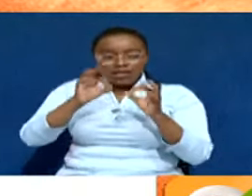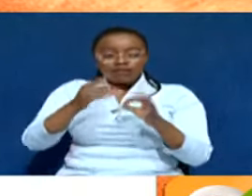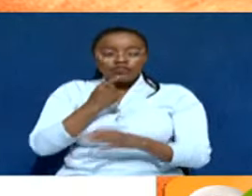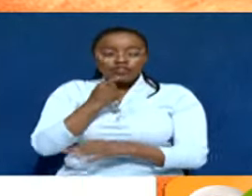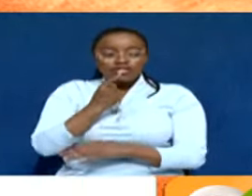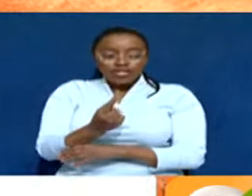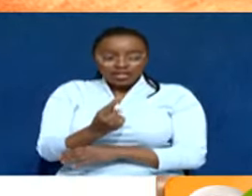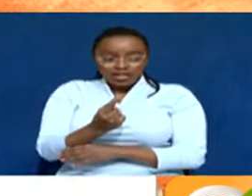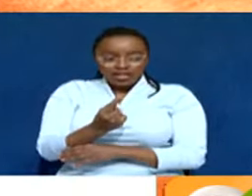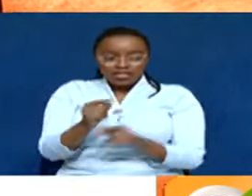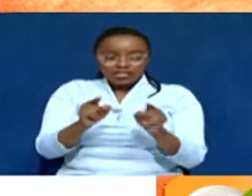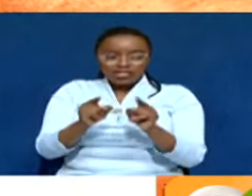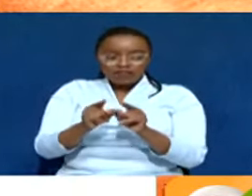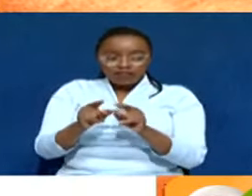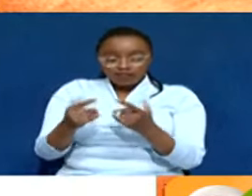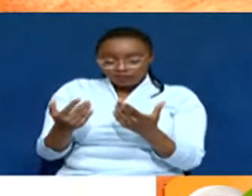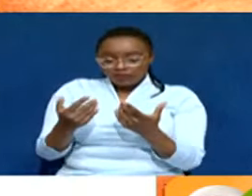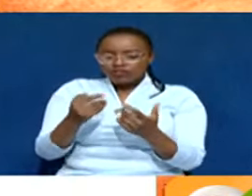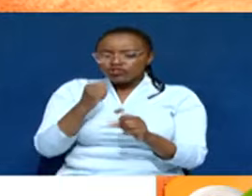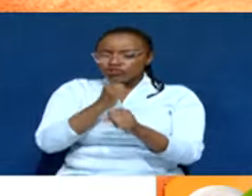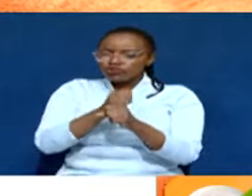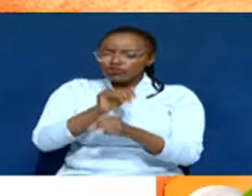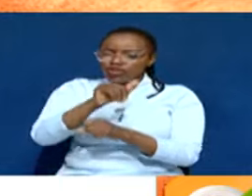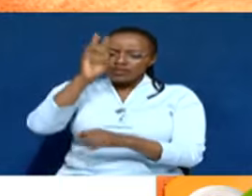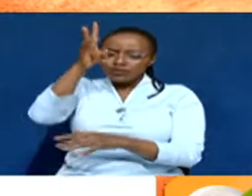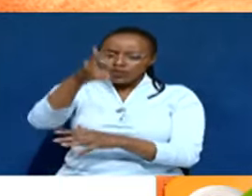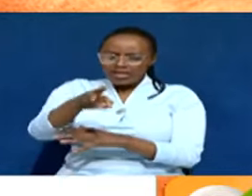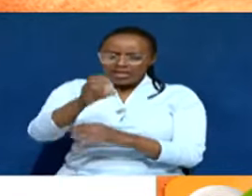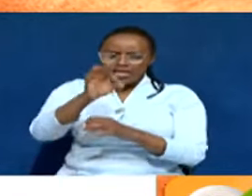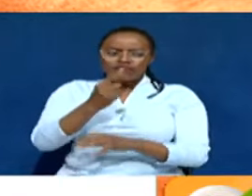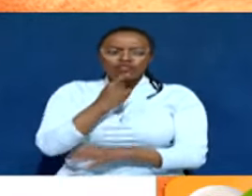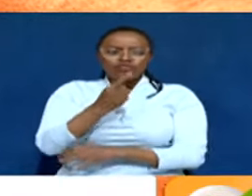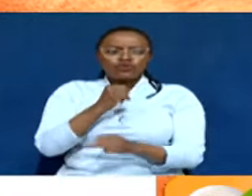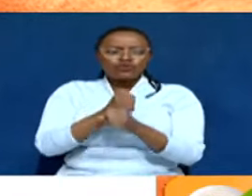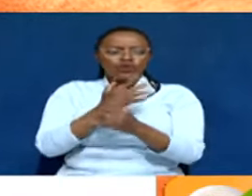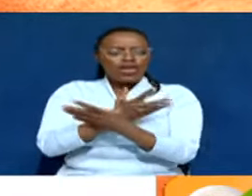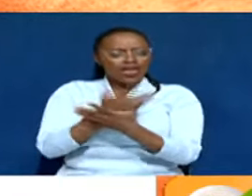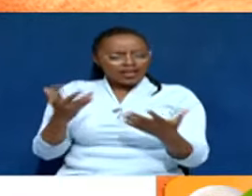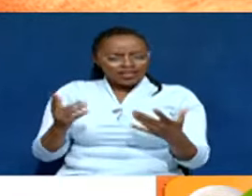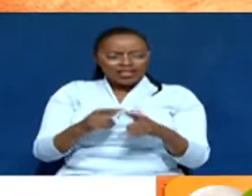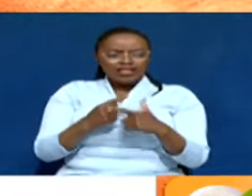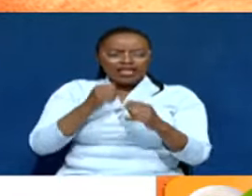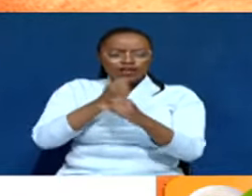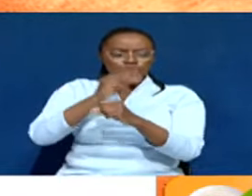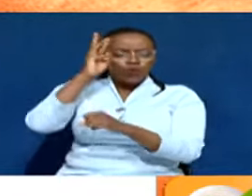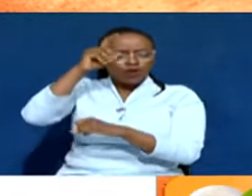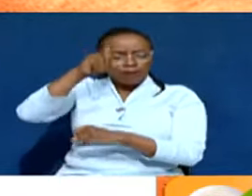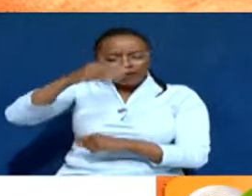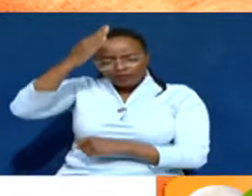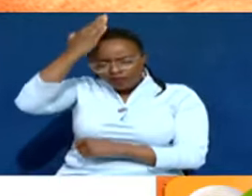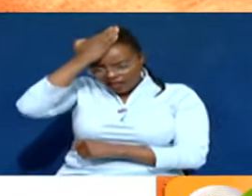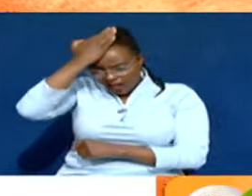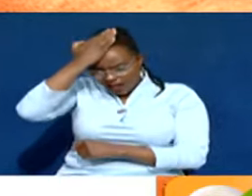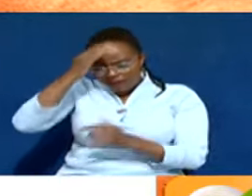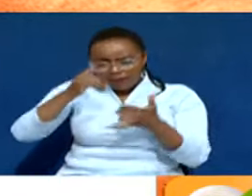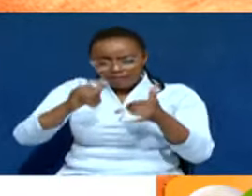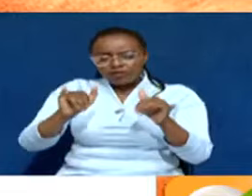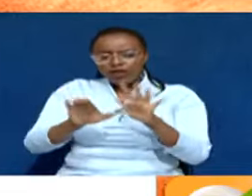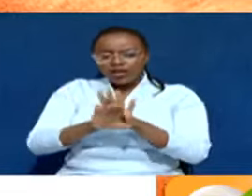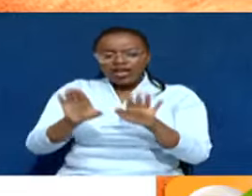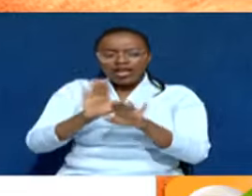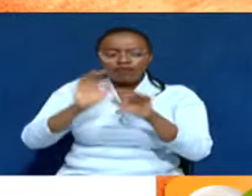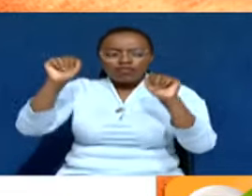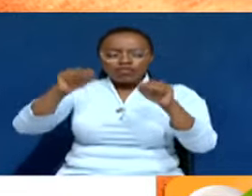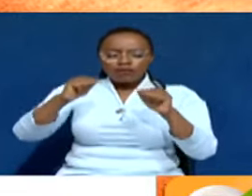zoa kinyesi na mkono, you will do it. Ukiambiwa do anything, you will do it. Lazima unyenyeke. So me, I try my